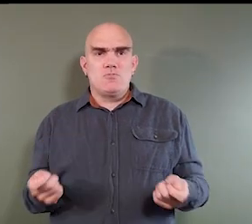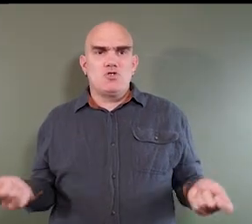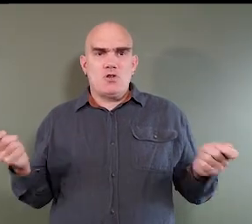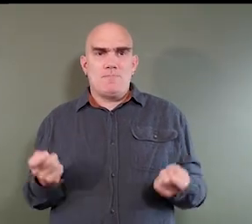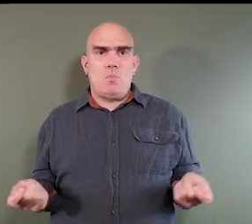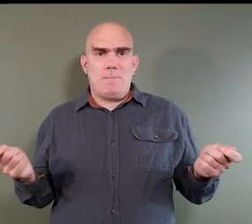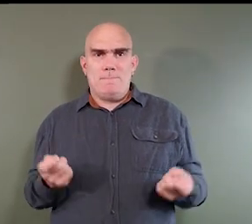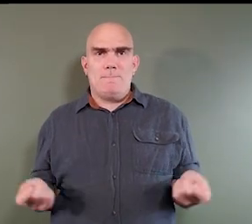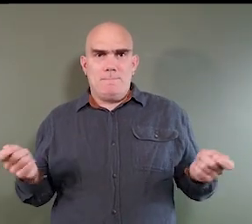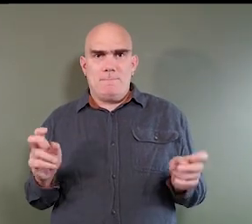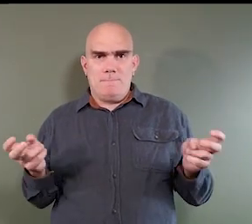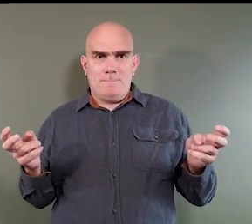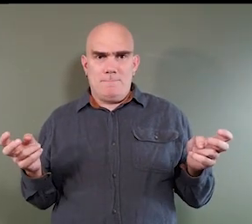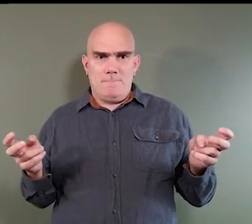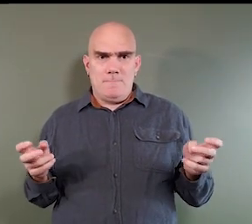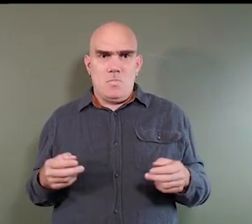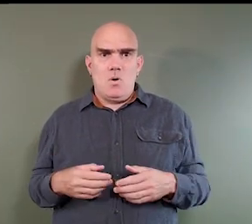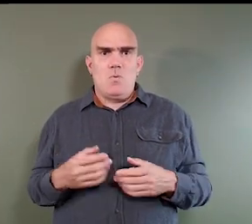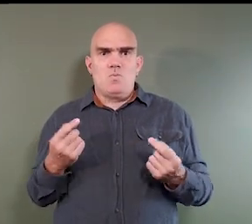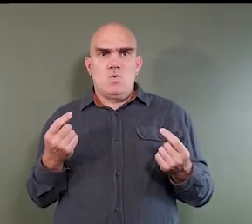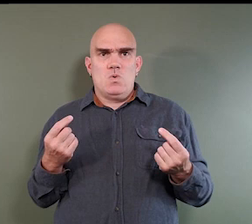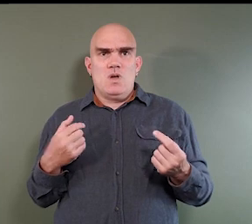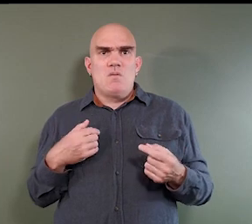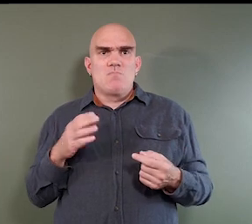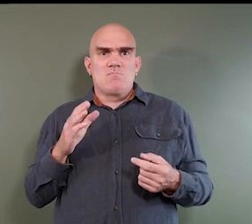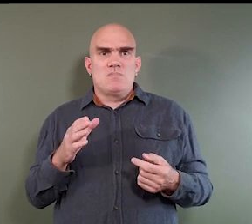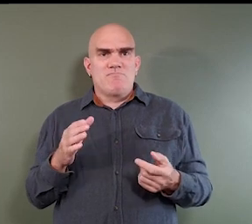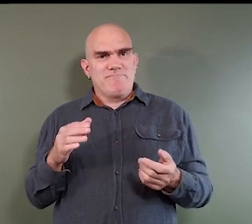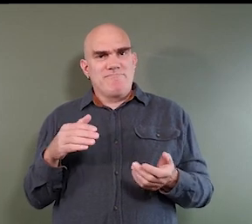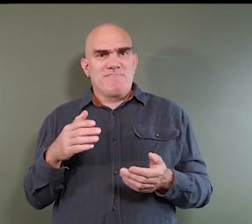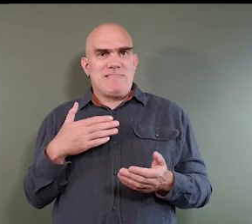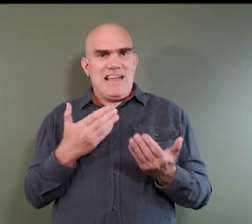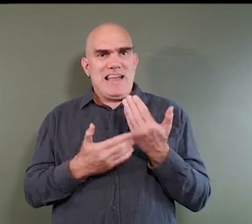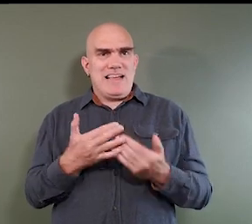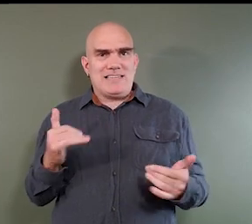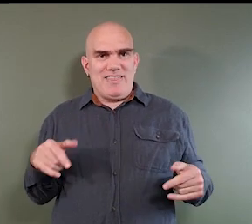I'm going to have my hands to the side. I'm going to be jump roping